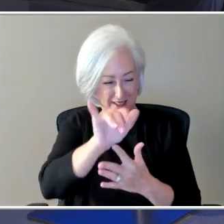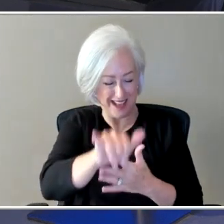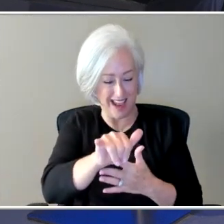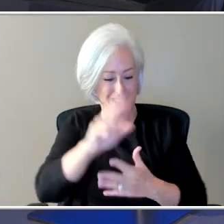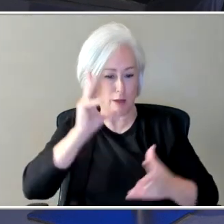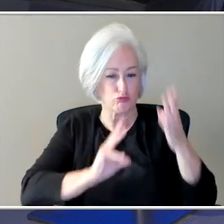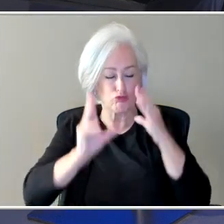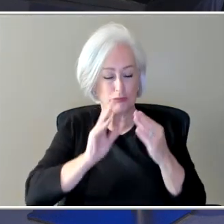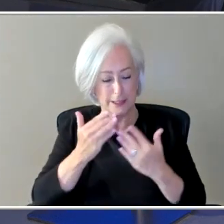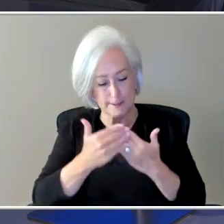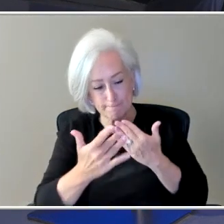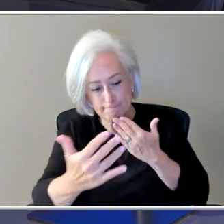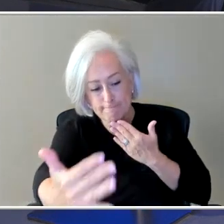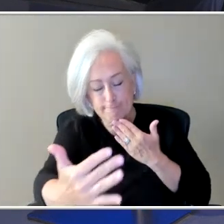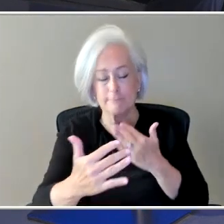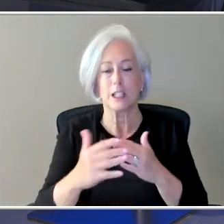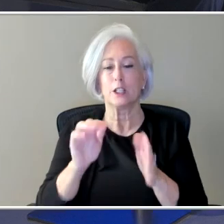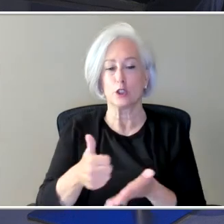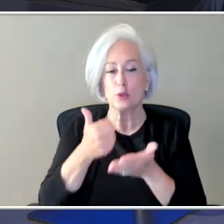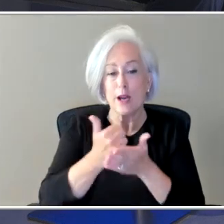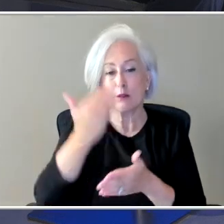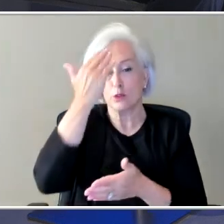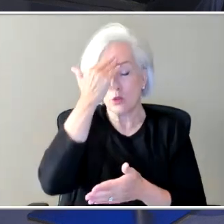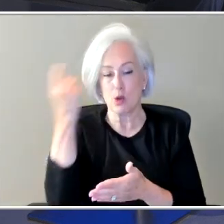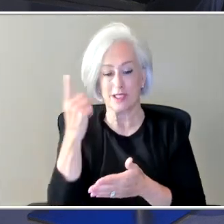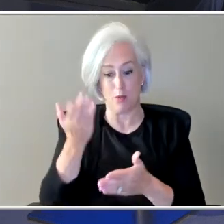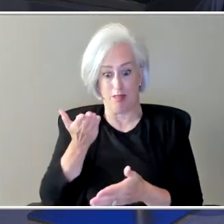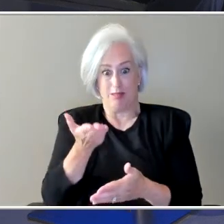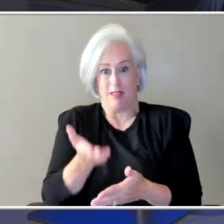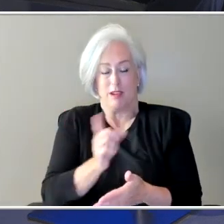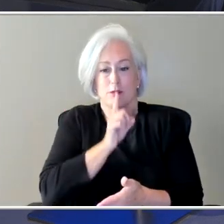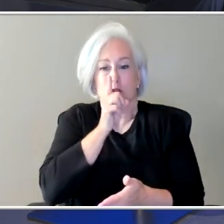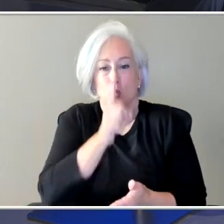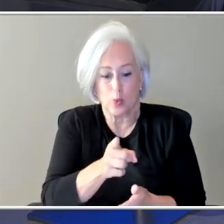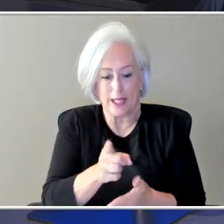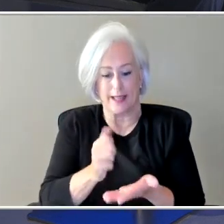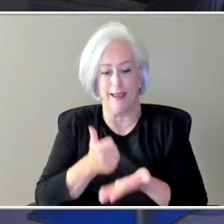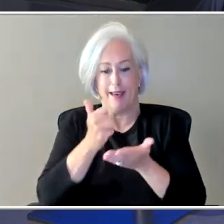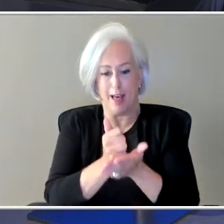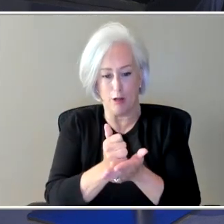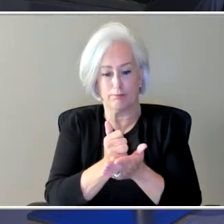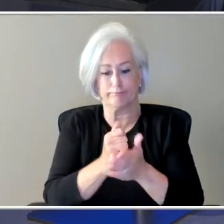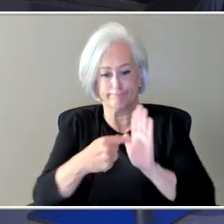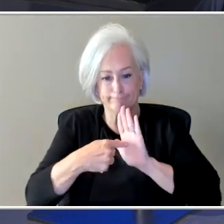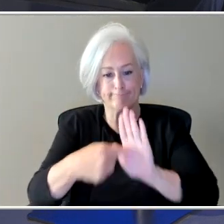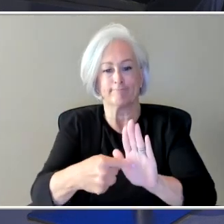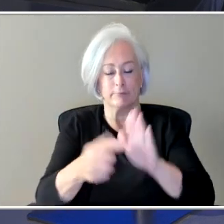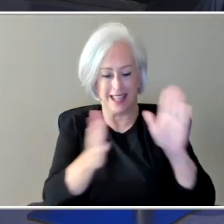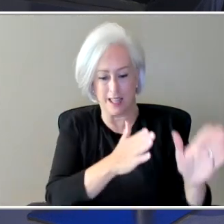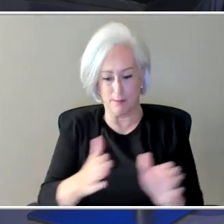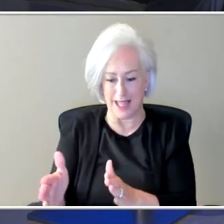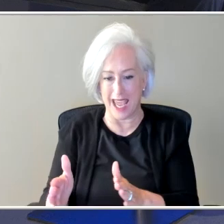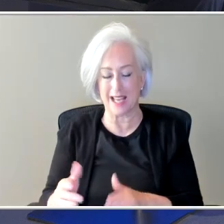ahead? So to know that you have somebody there to really lay out the plan and kind of relieve that burden. Why is it